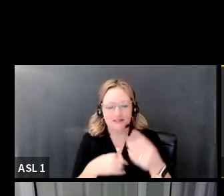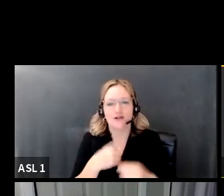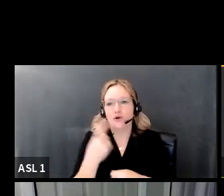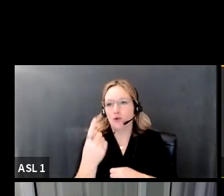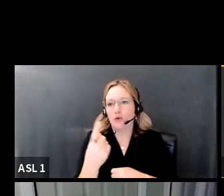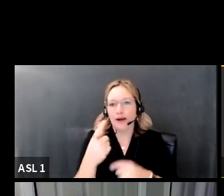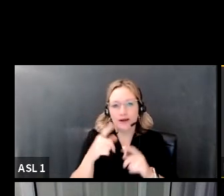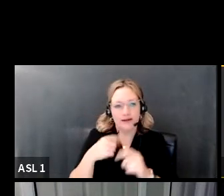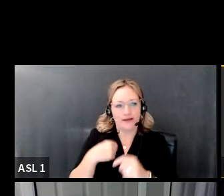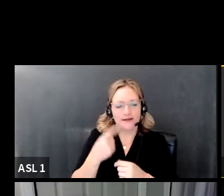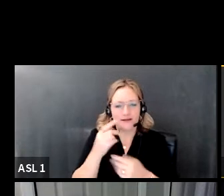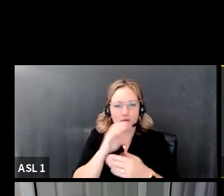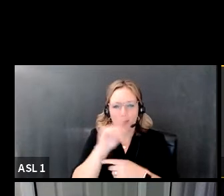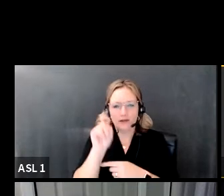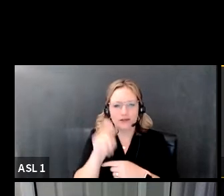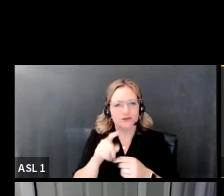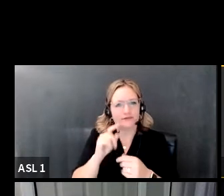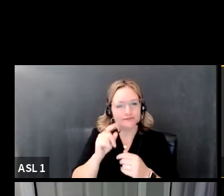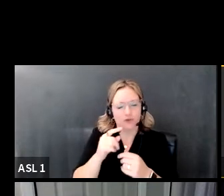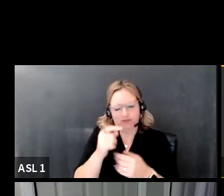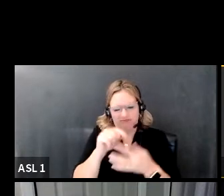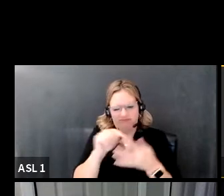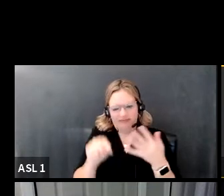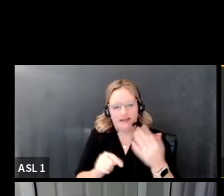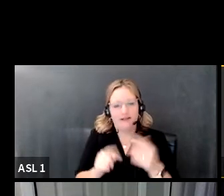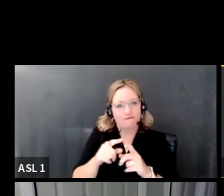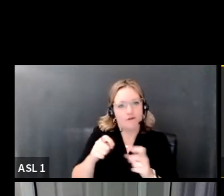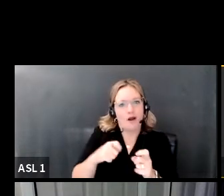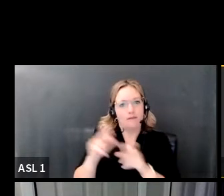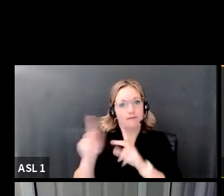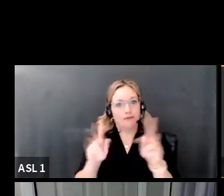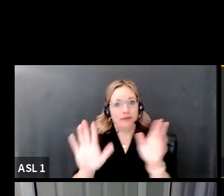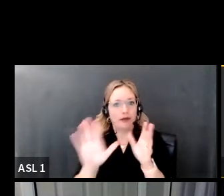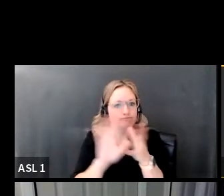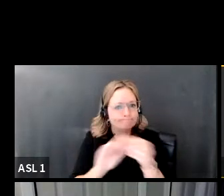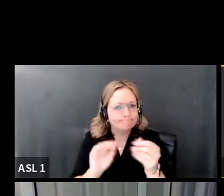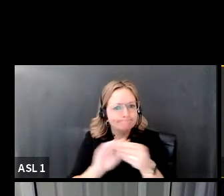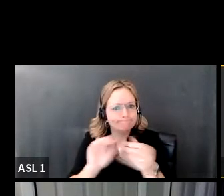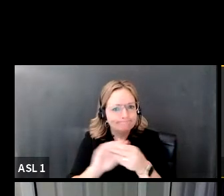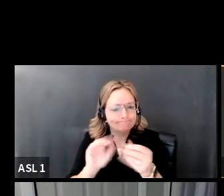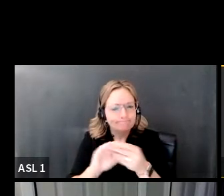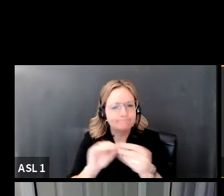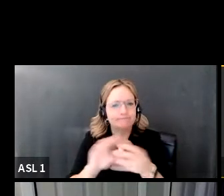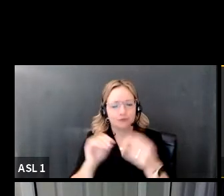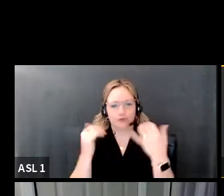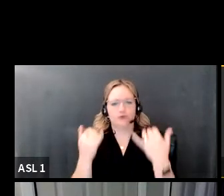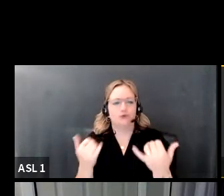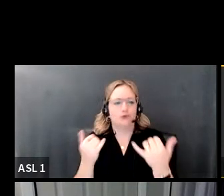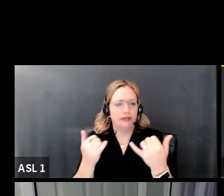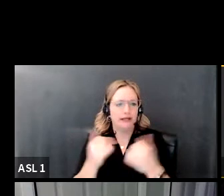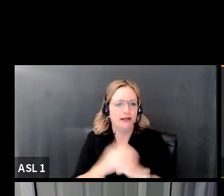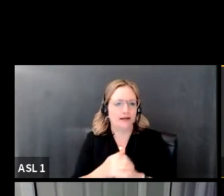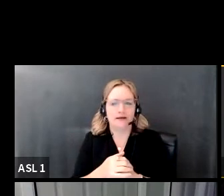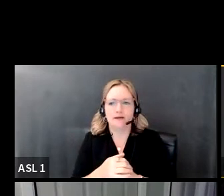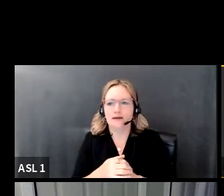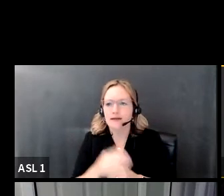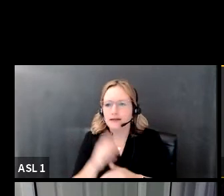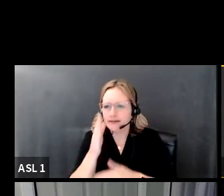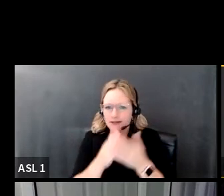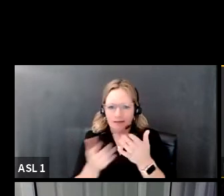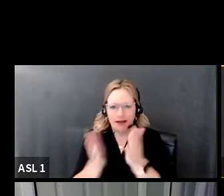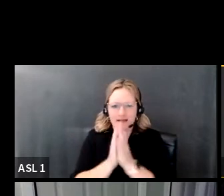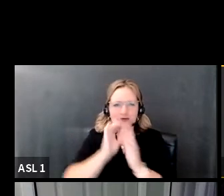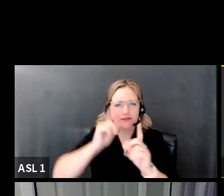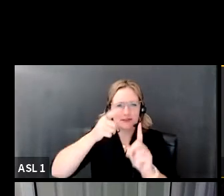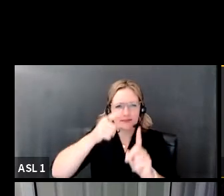delegations today uh a number of delegations asked about specific parking budget line items